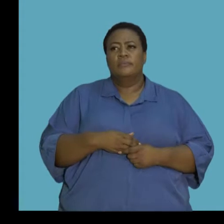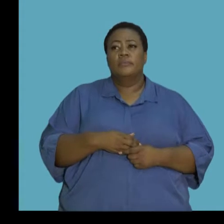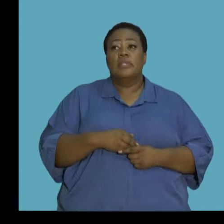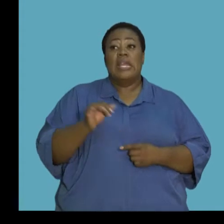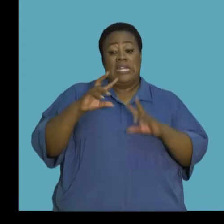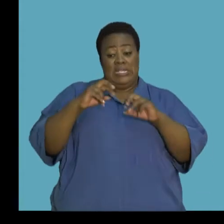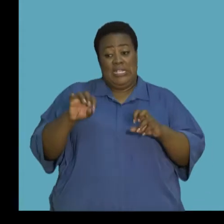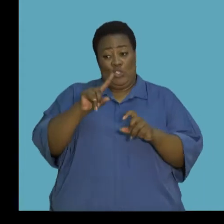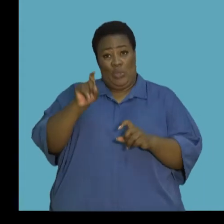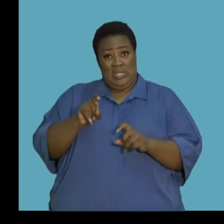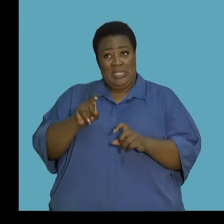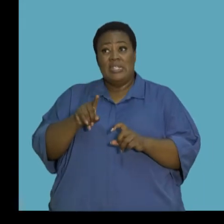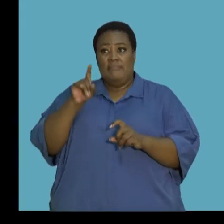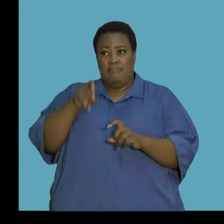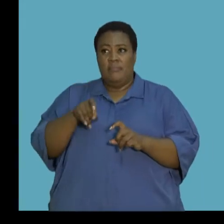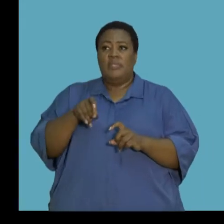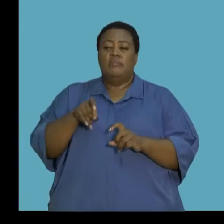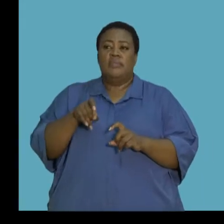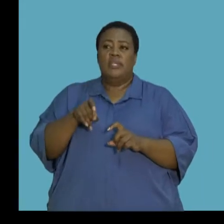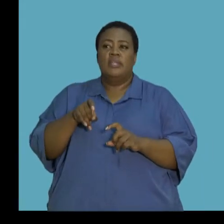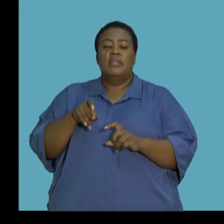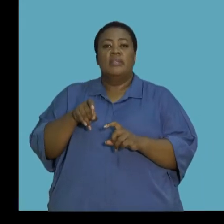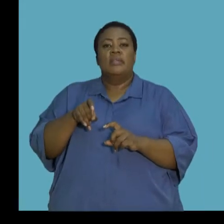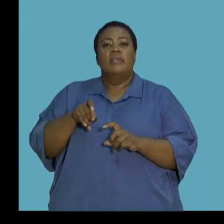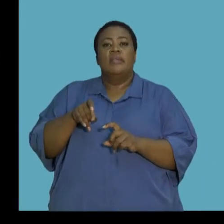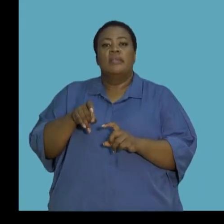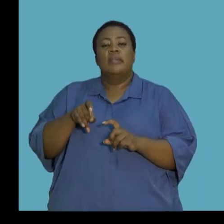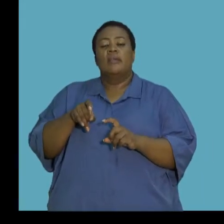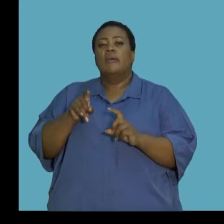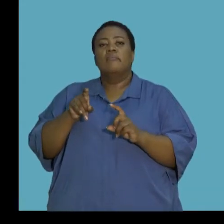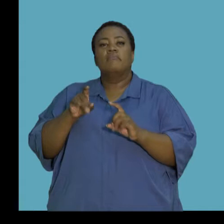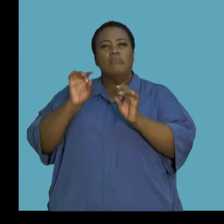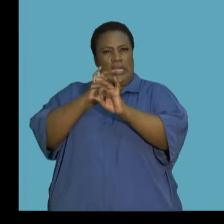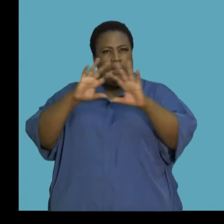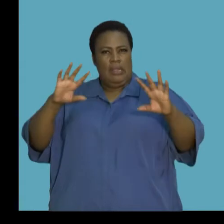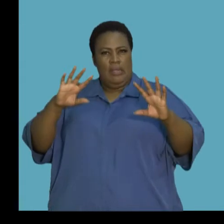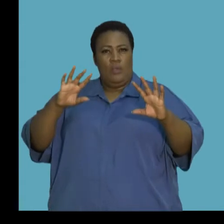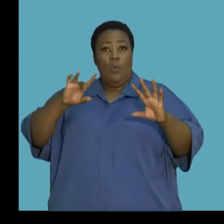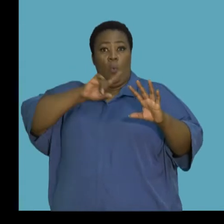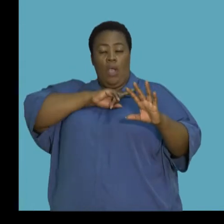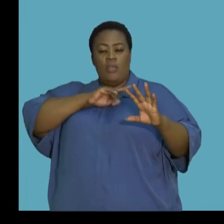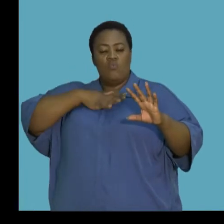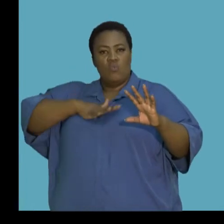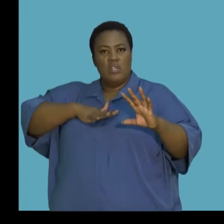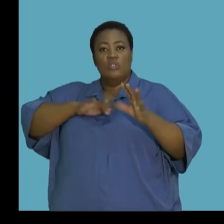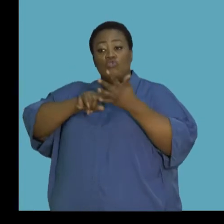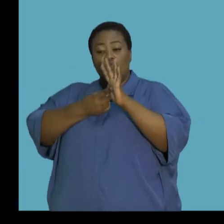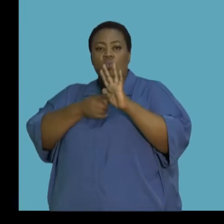be very pointed. Pointed in that it is clearly testing an aim.